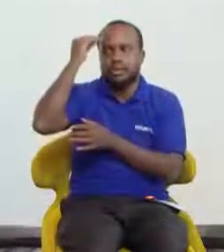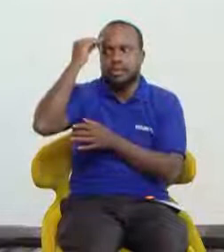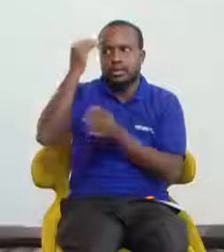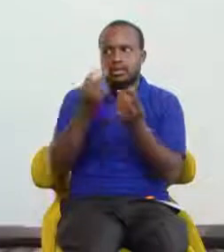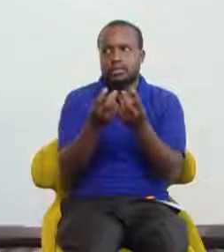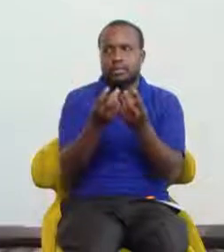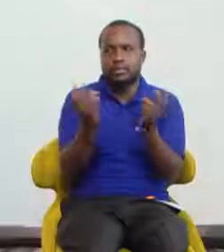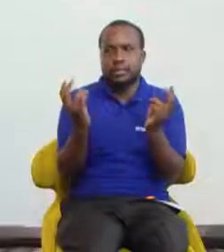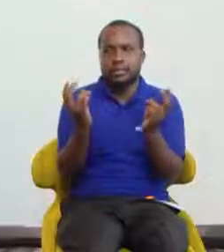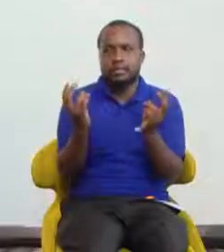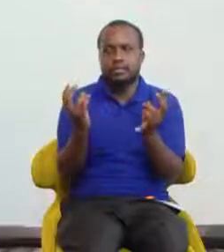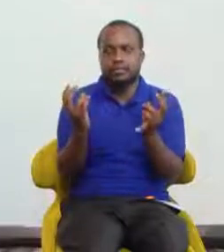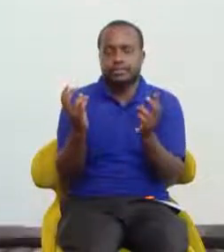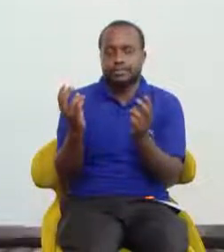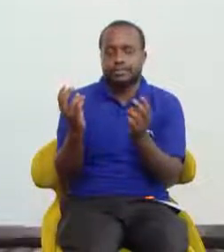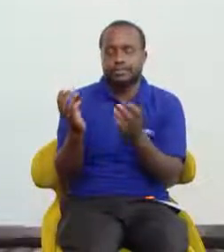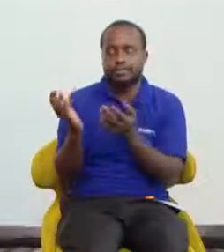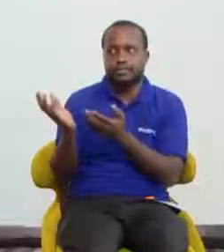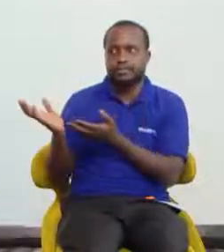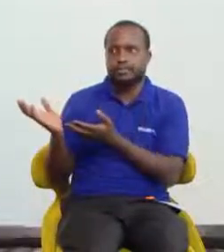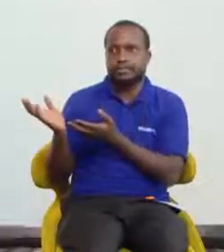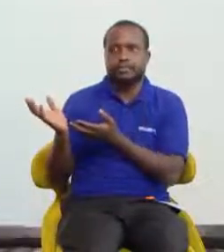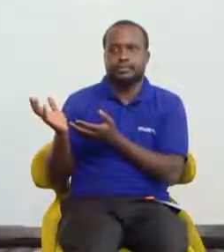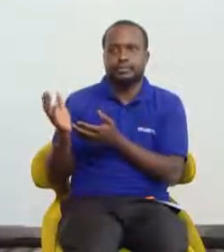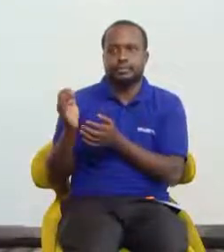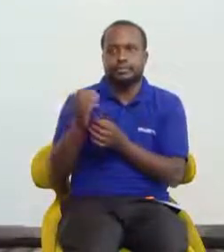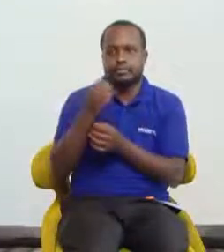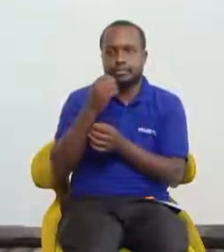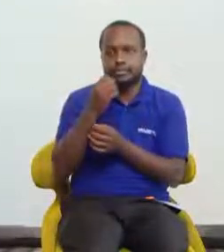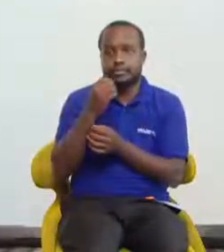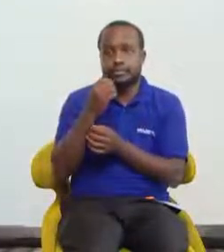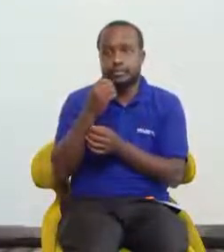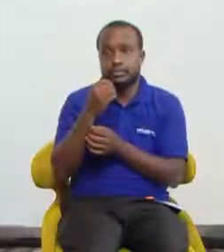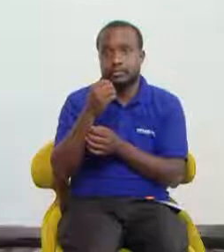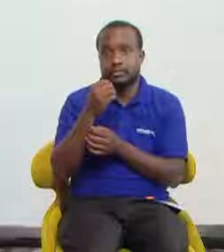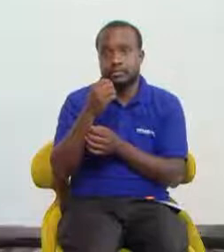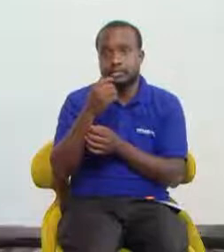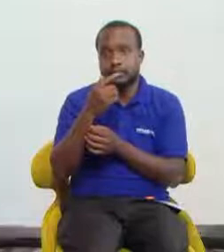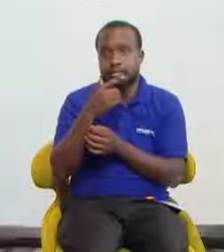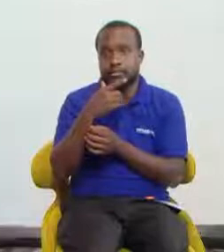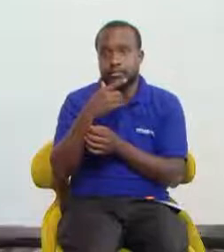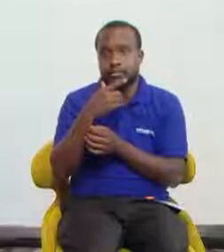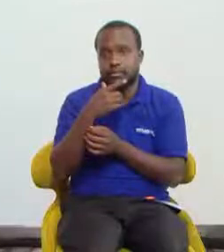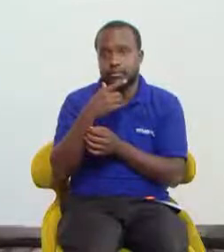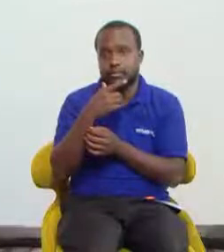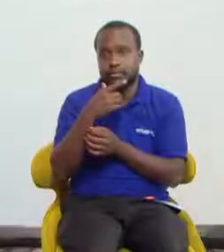and with us is Richard Mativu. We have